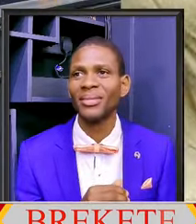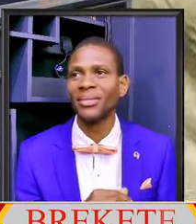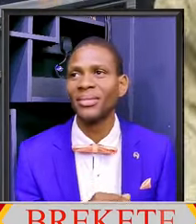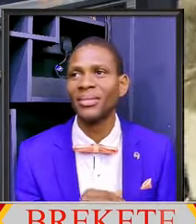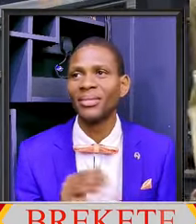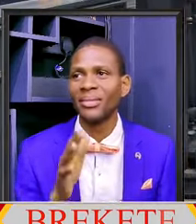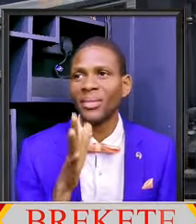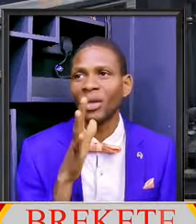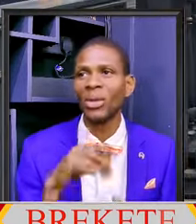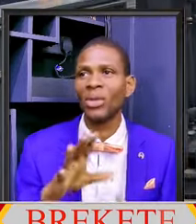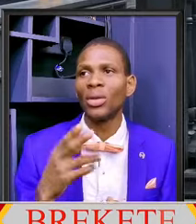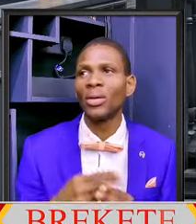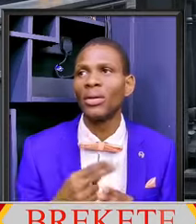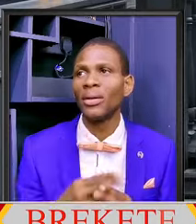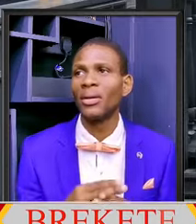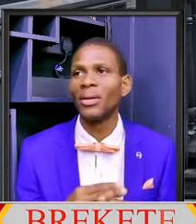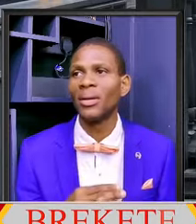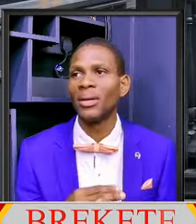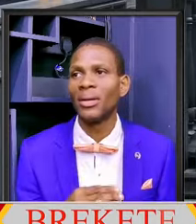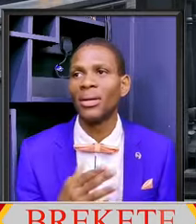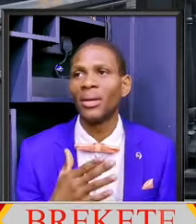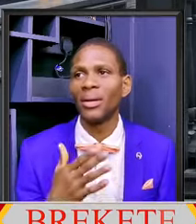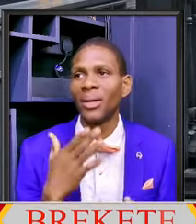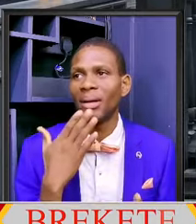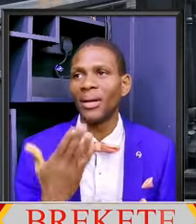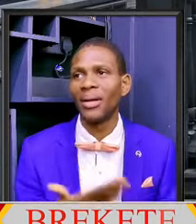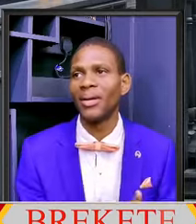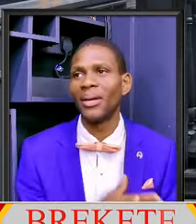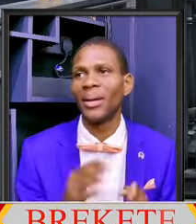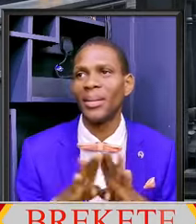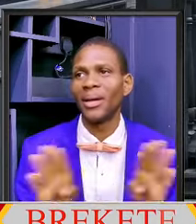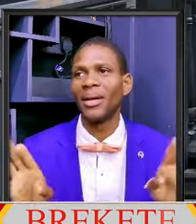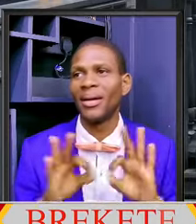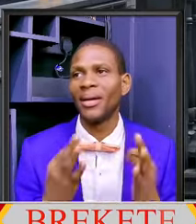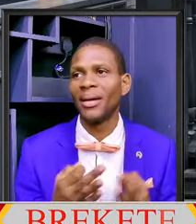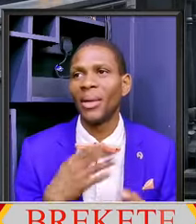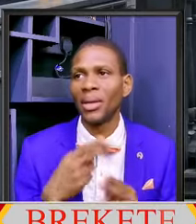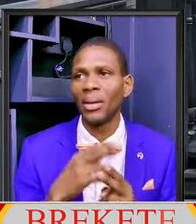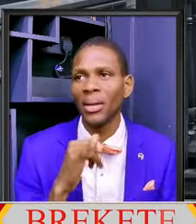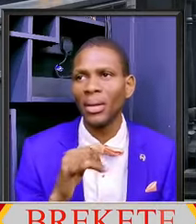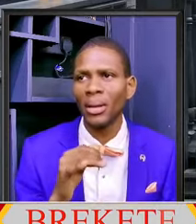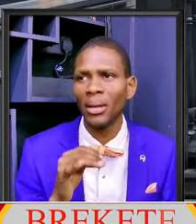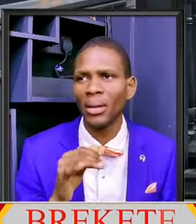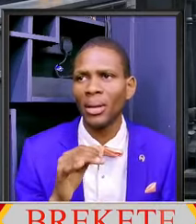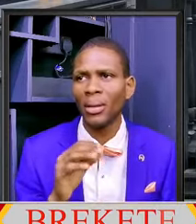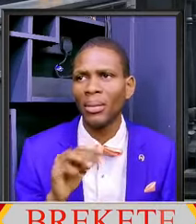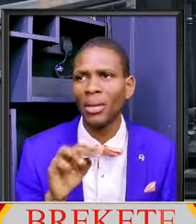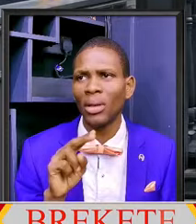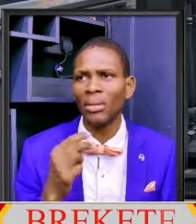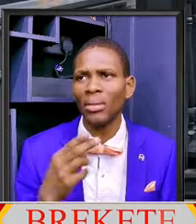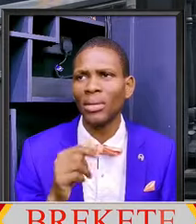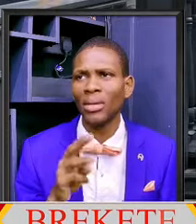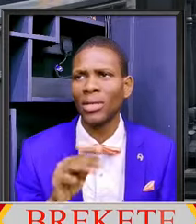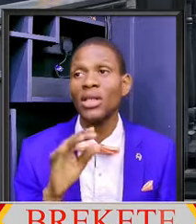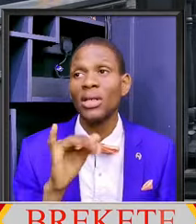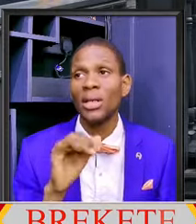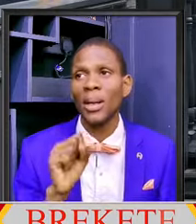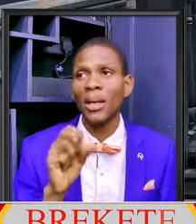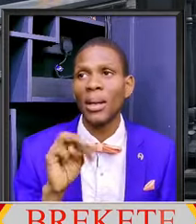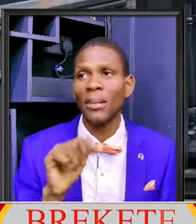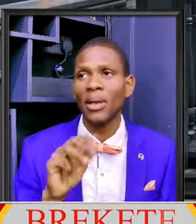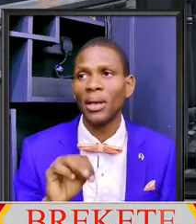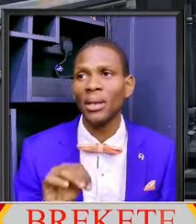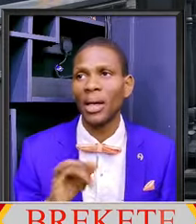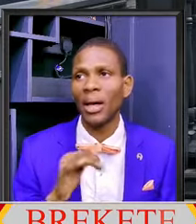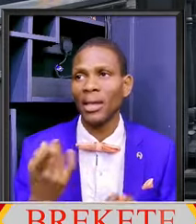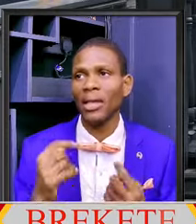Yeah. Madam, what team be your name? Come to the front. Good morning, Brekete family. Yeah. My name is Maryam Muhammad Sani. I came in respect